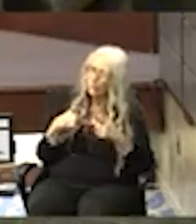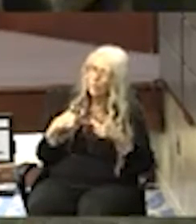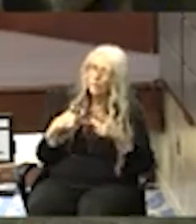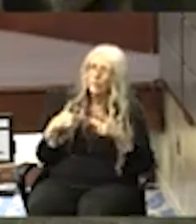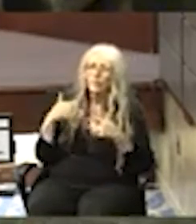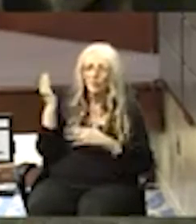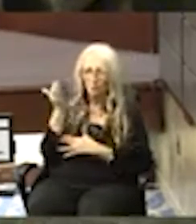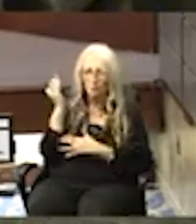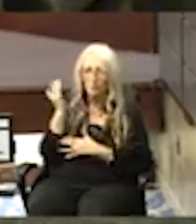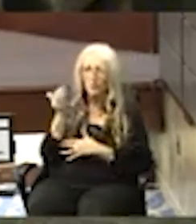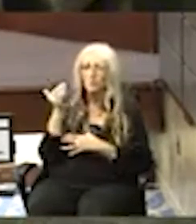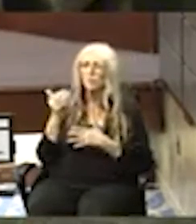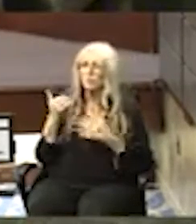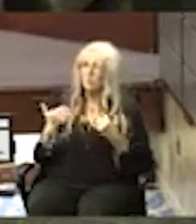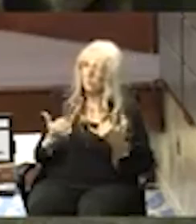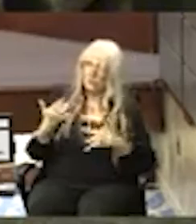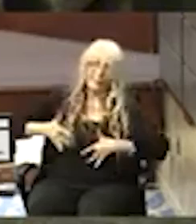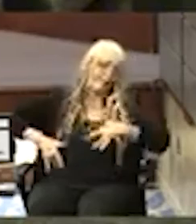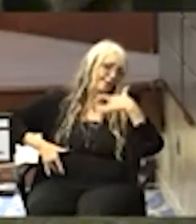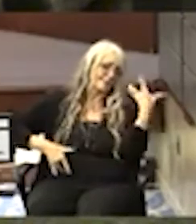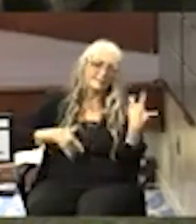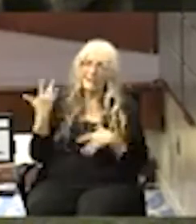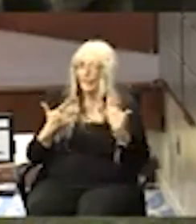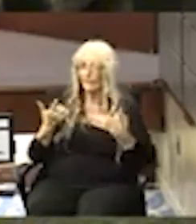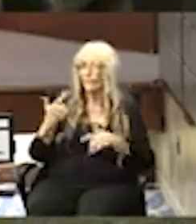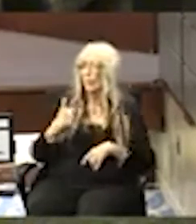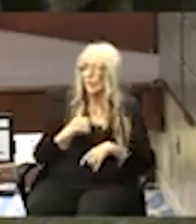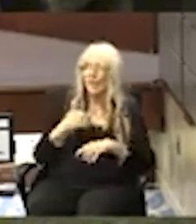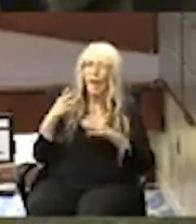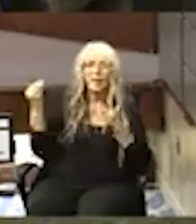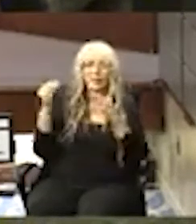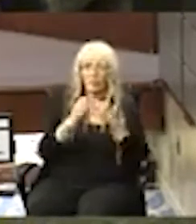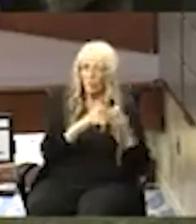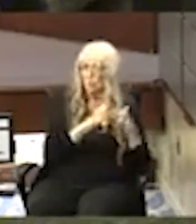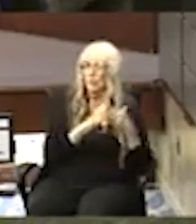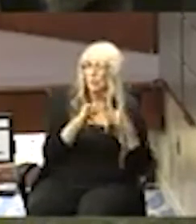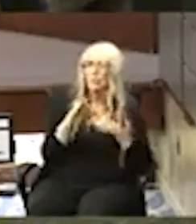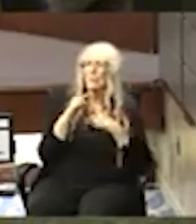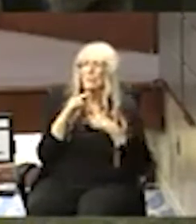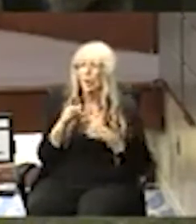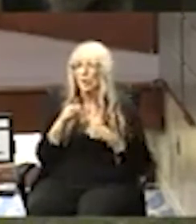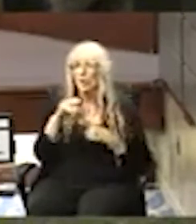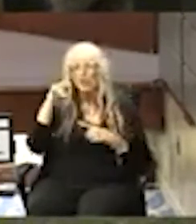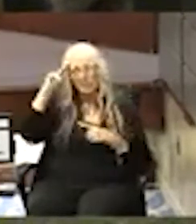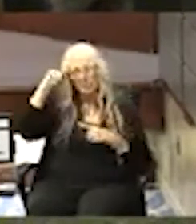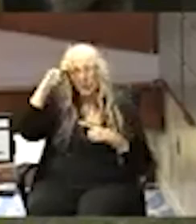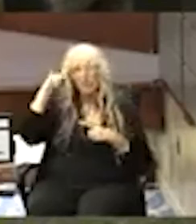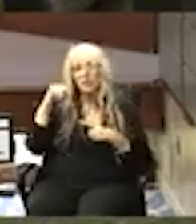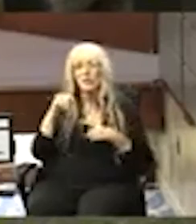making this presentation. This is so exciting for me and for the community, especially the Hispanic